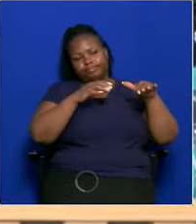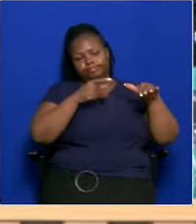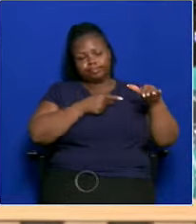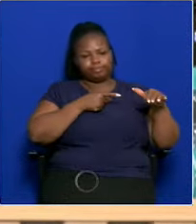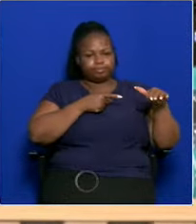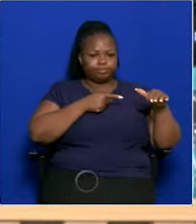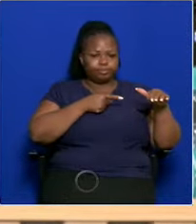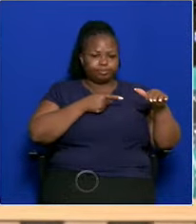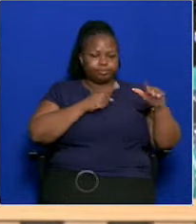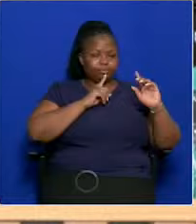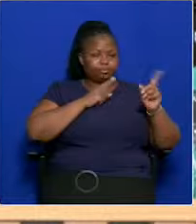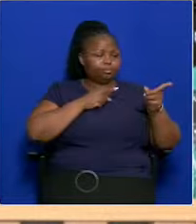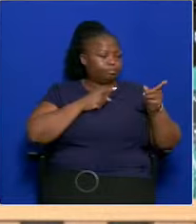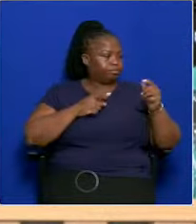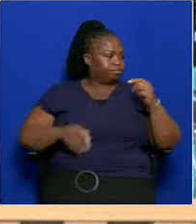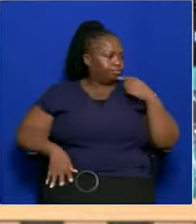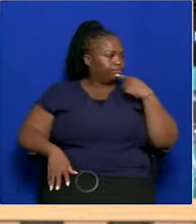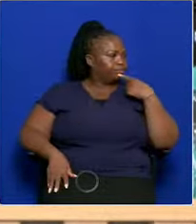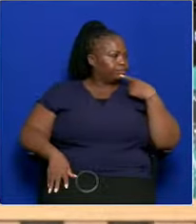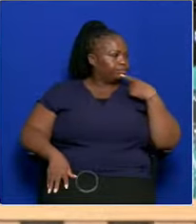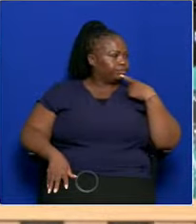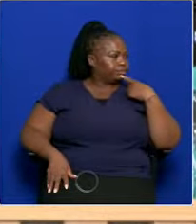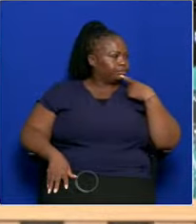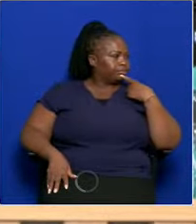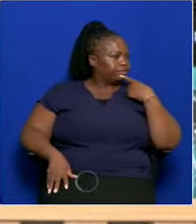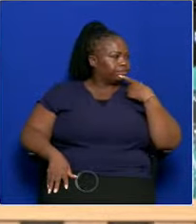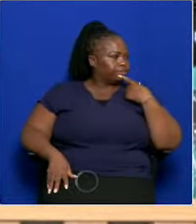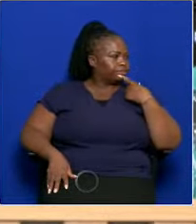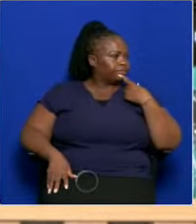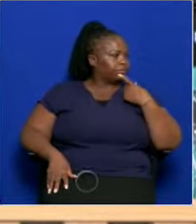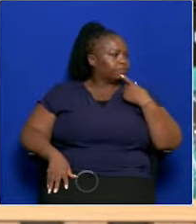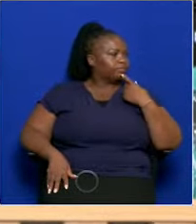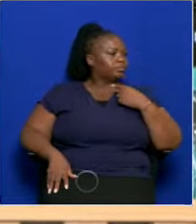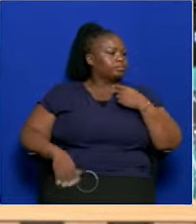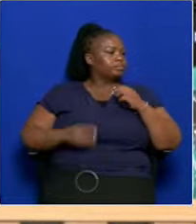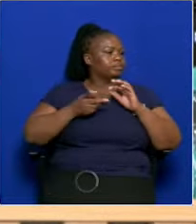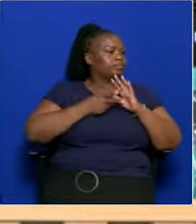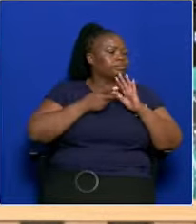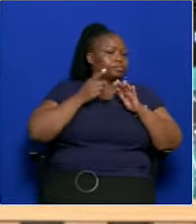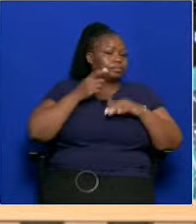or requests. If you go to page 158,